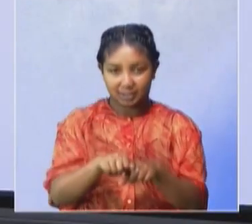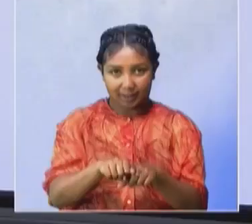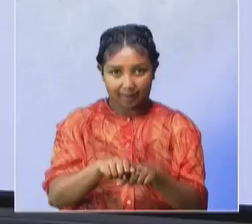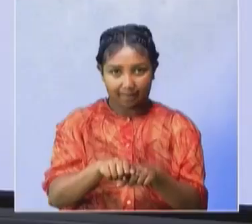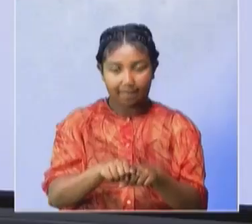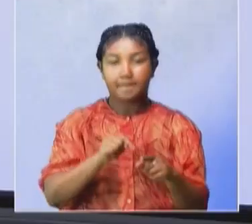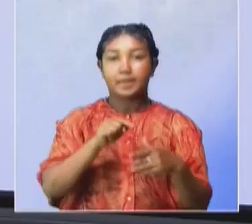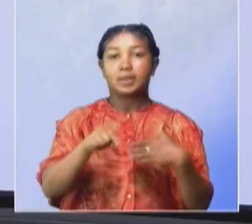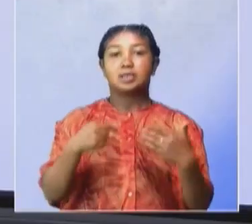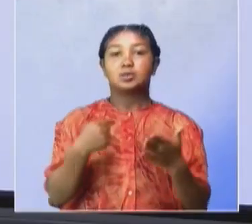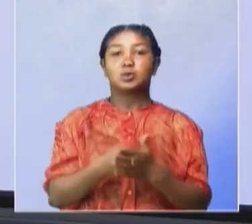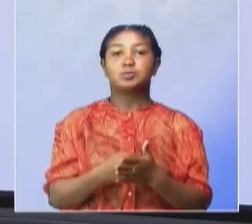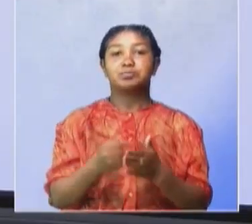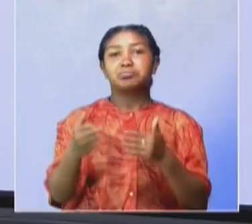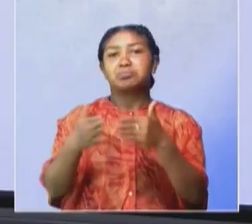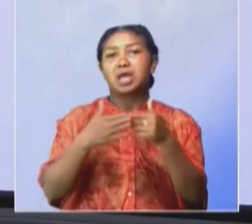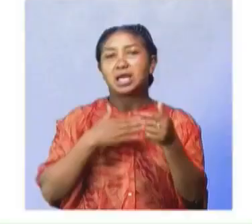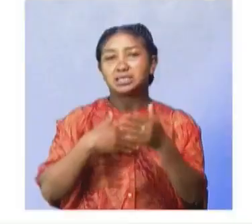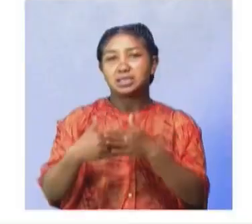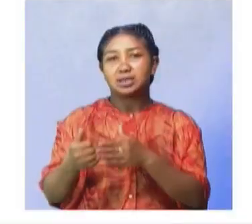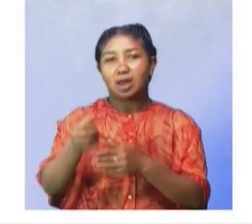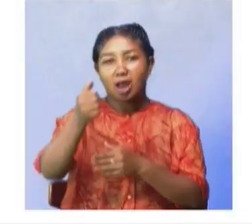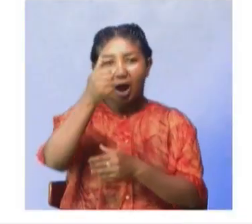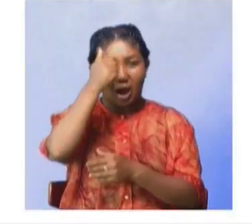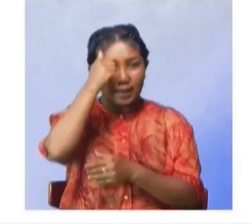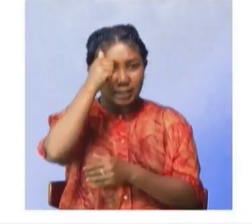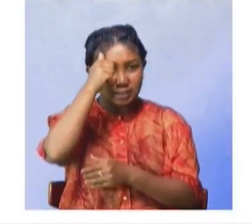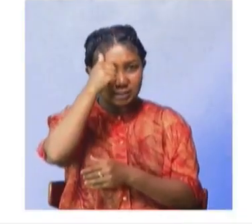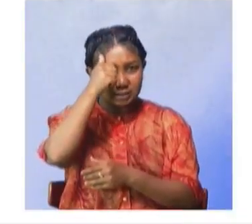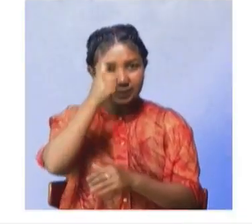sister. So, easily, Abel